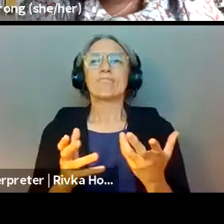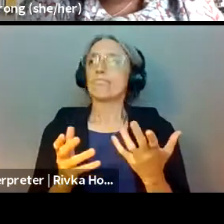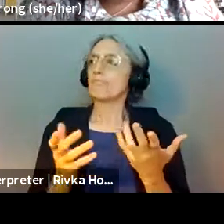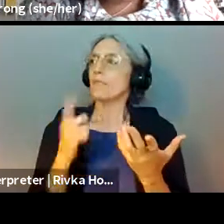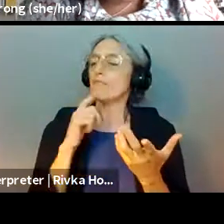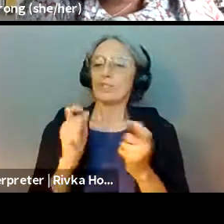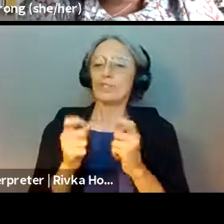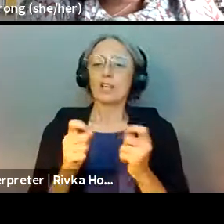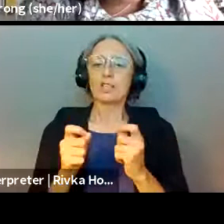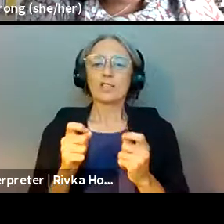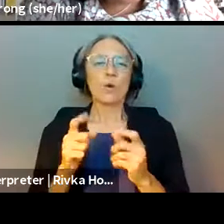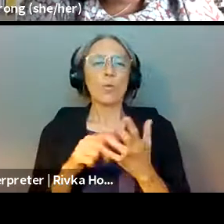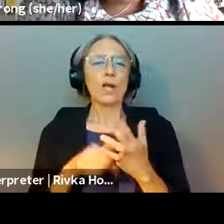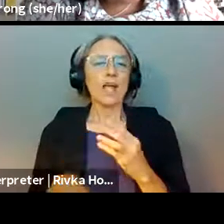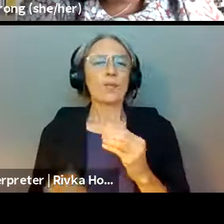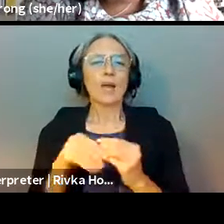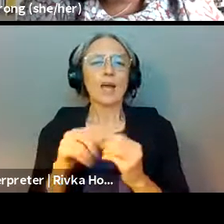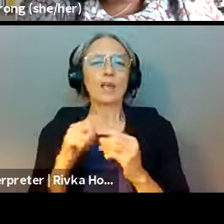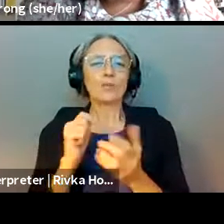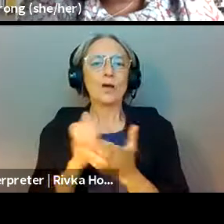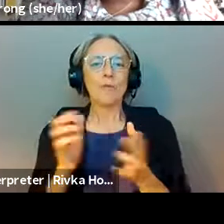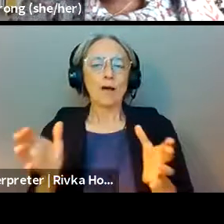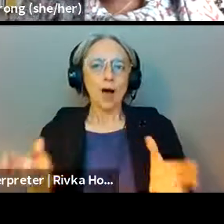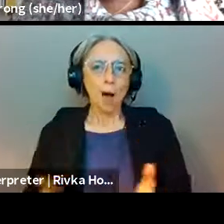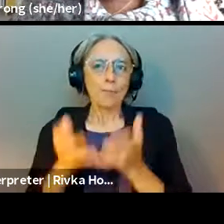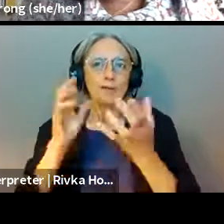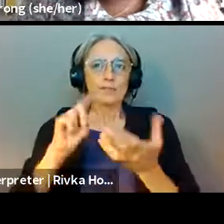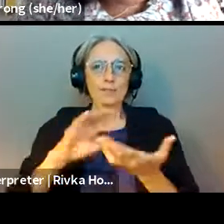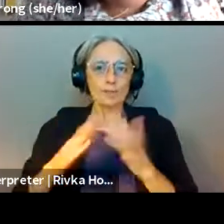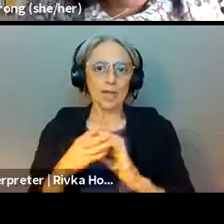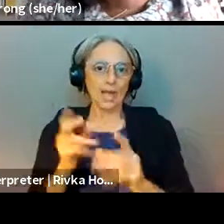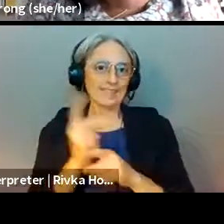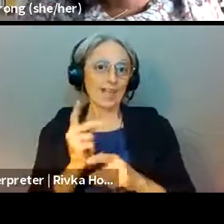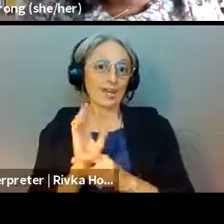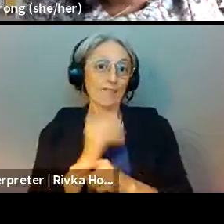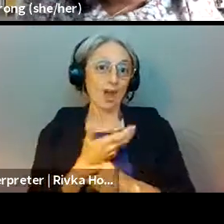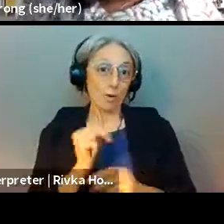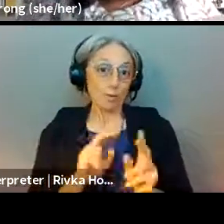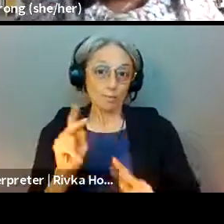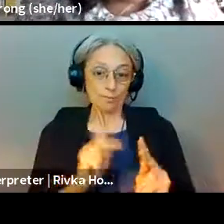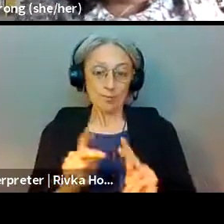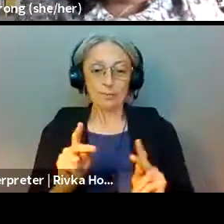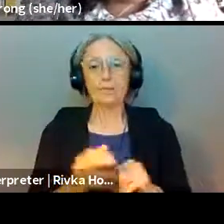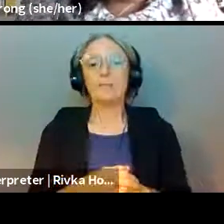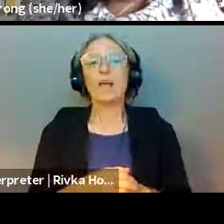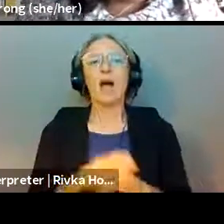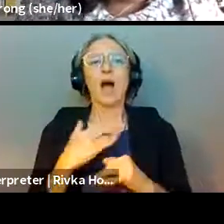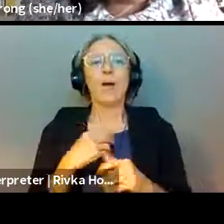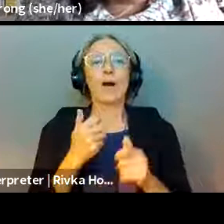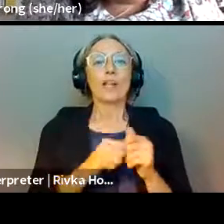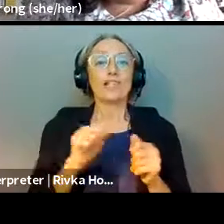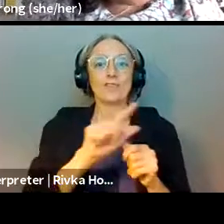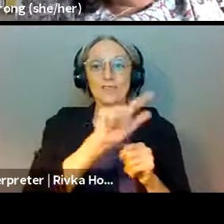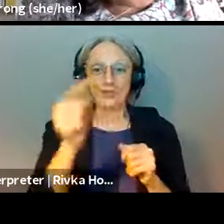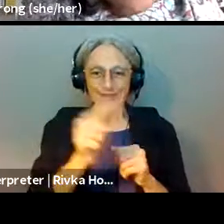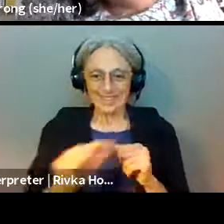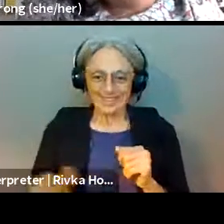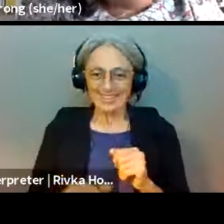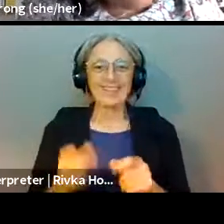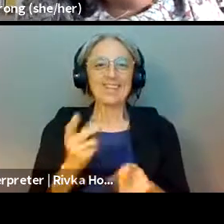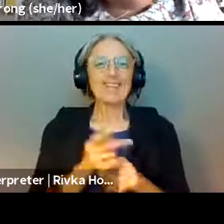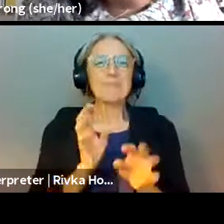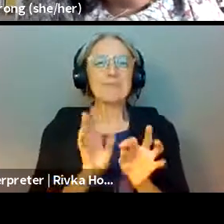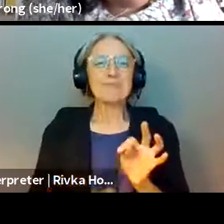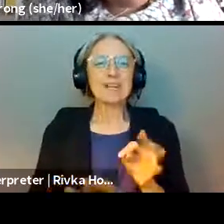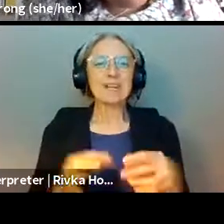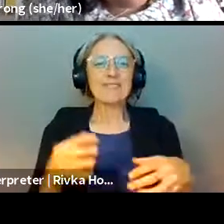the disability community and take care of our own. So I want to go to each one of you. If you can keep it as brief and as succinct